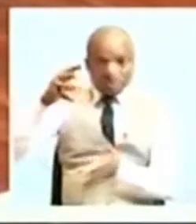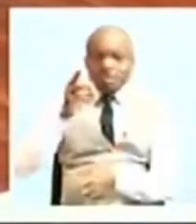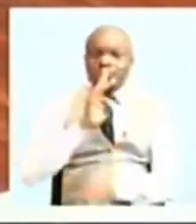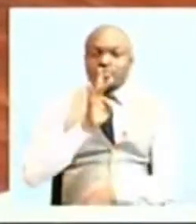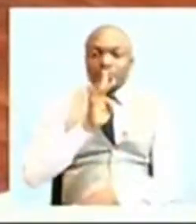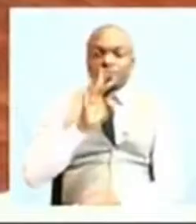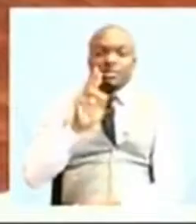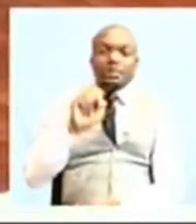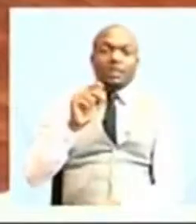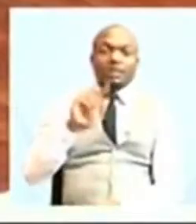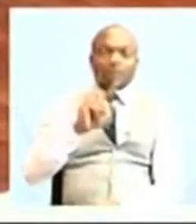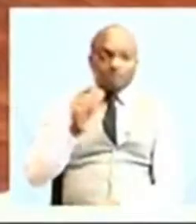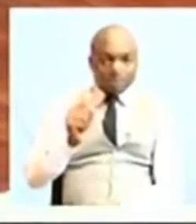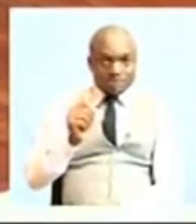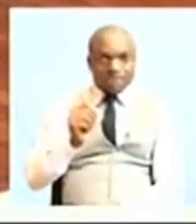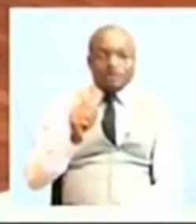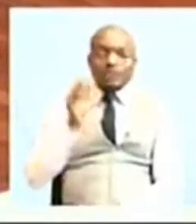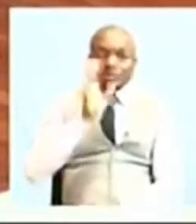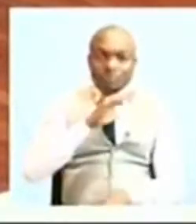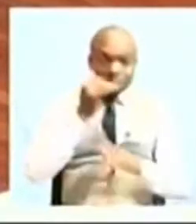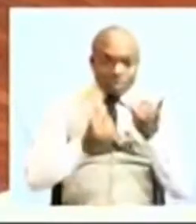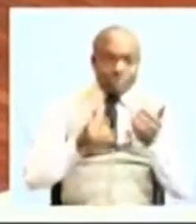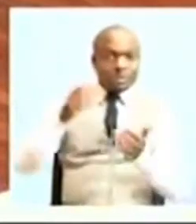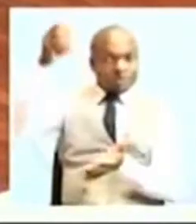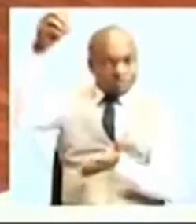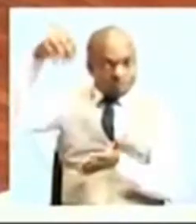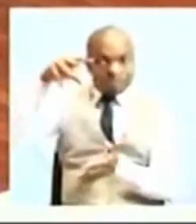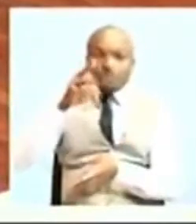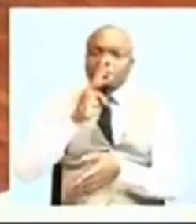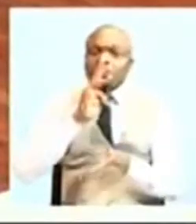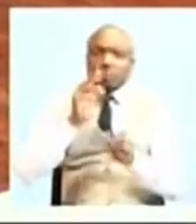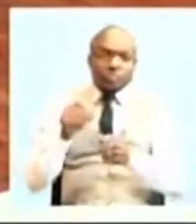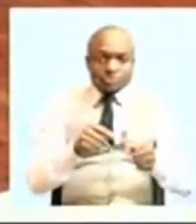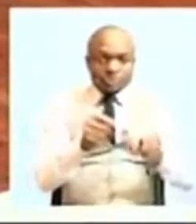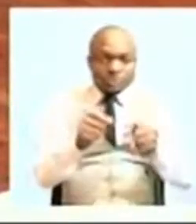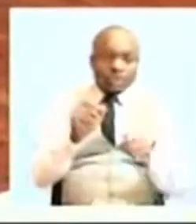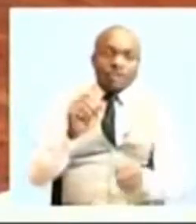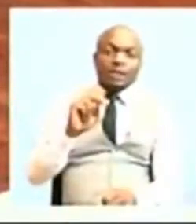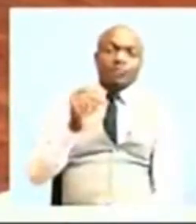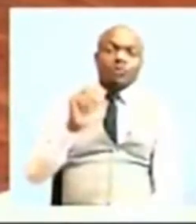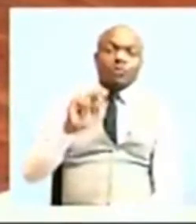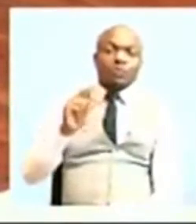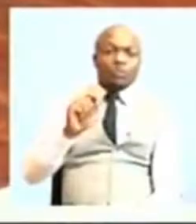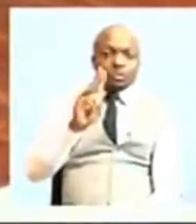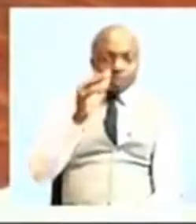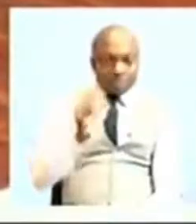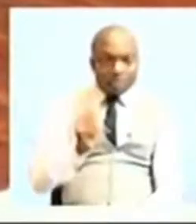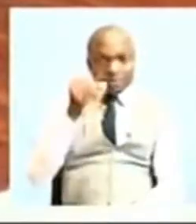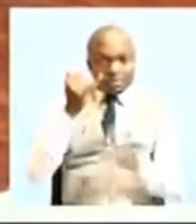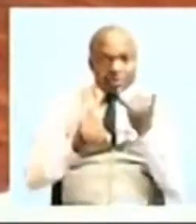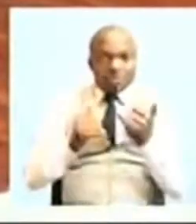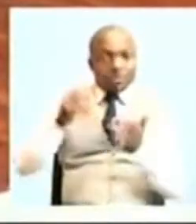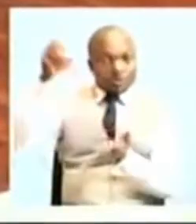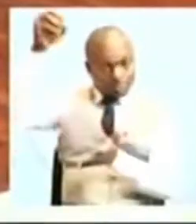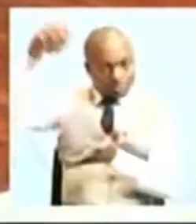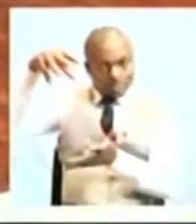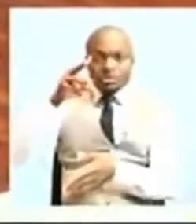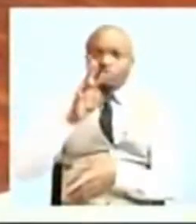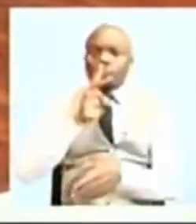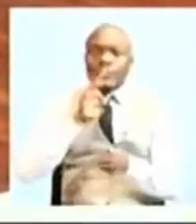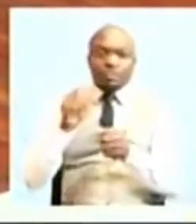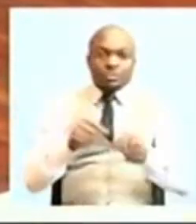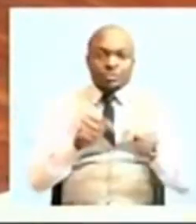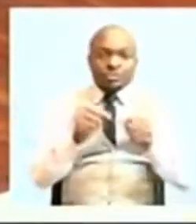at Dengeza, completed. Solar mechanized water system at Nawukowa, completed. A solar mechanized water system